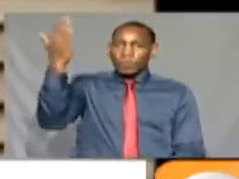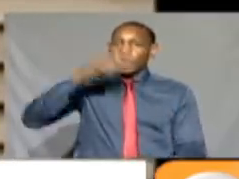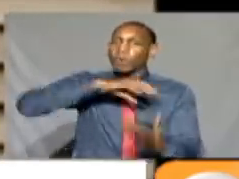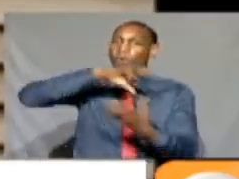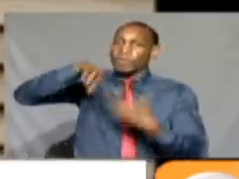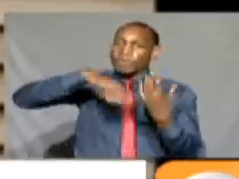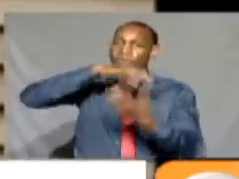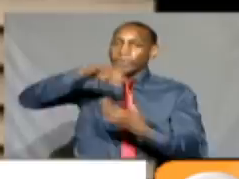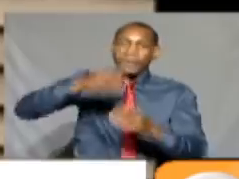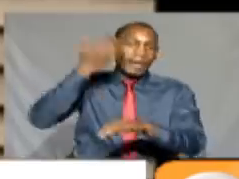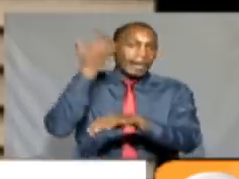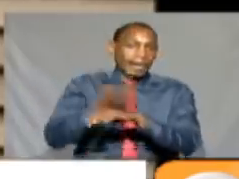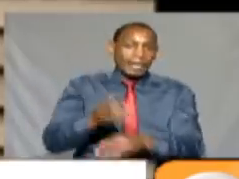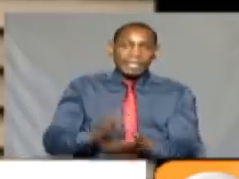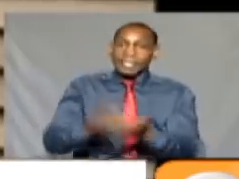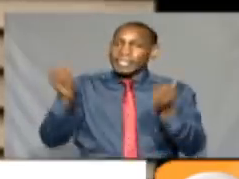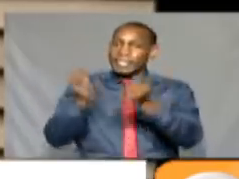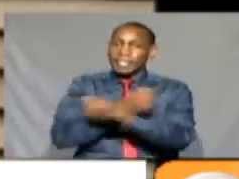Kenekrami.